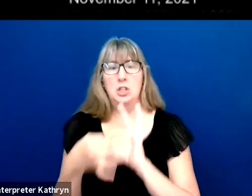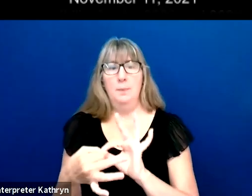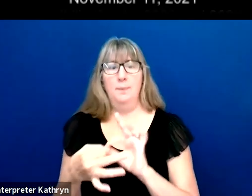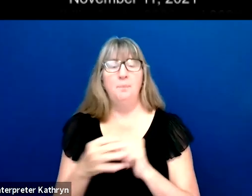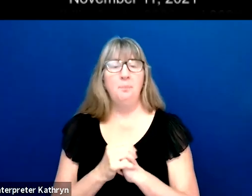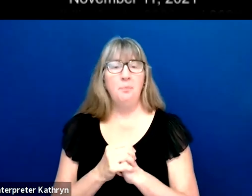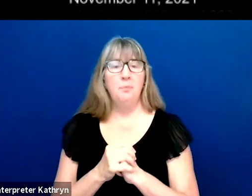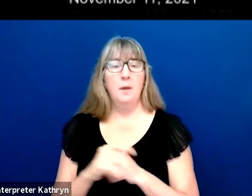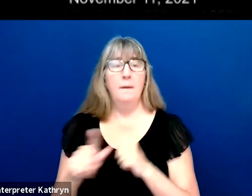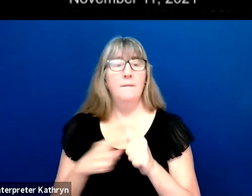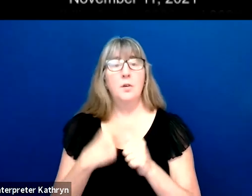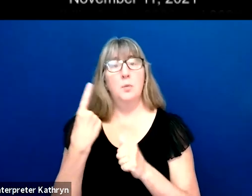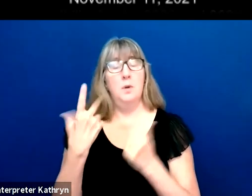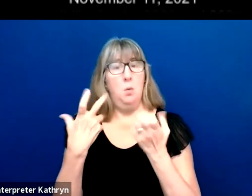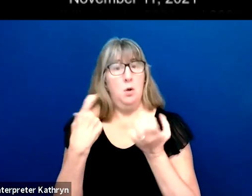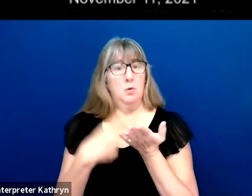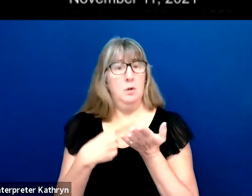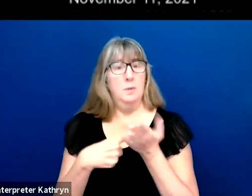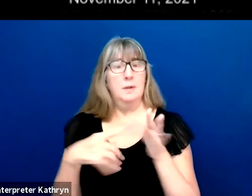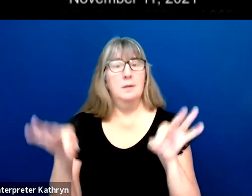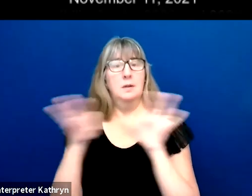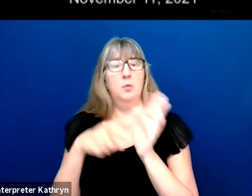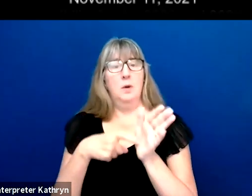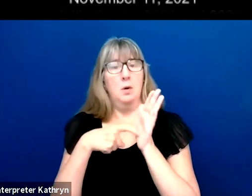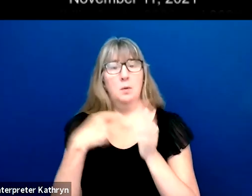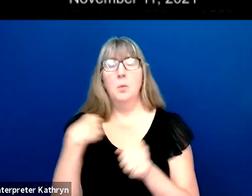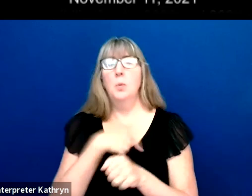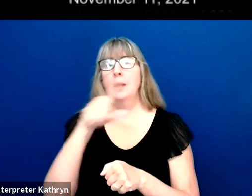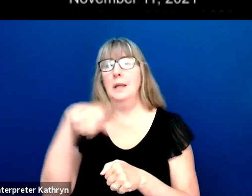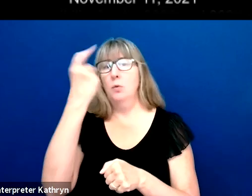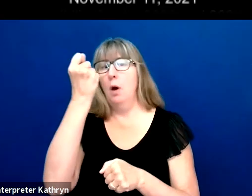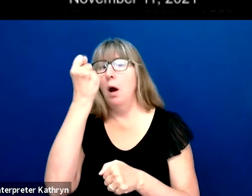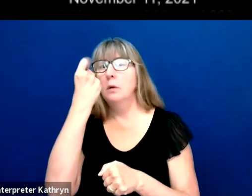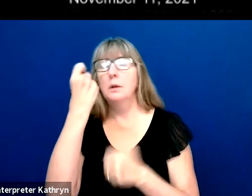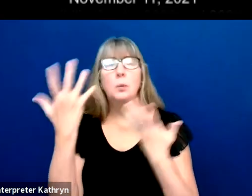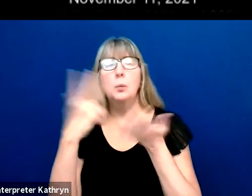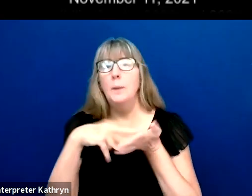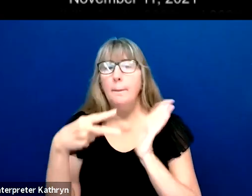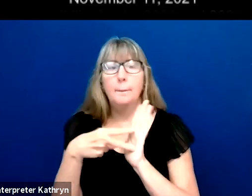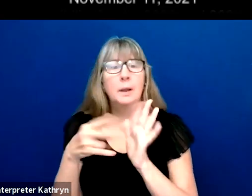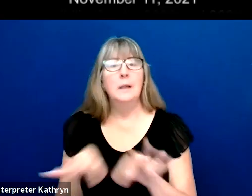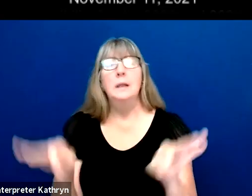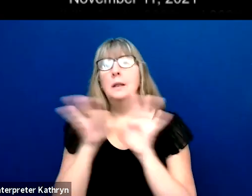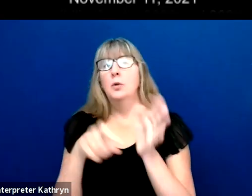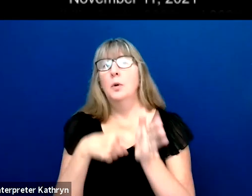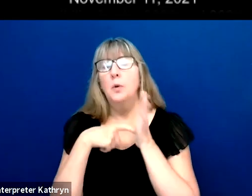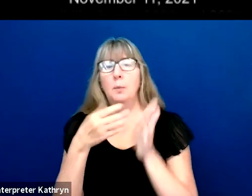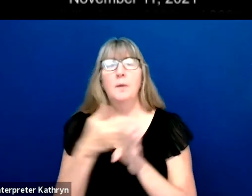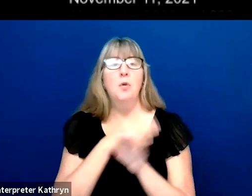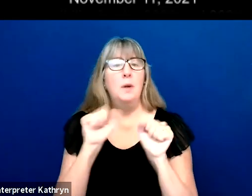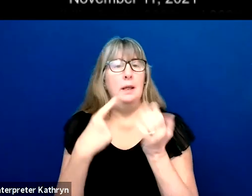So the first one I want to talk about is essential requirements, and we need to understand what an essential requirement is before we can talk about it.